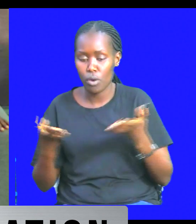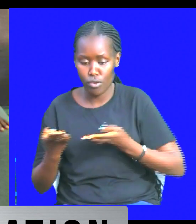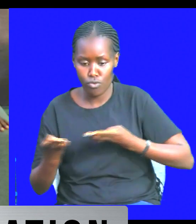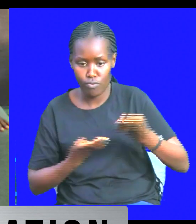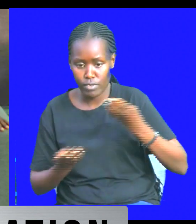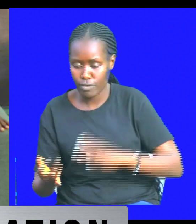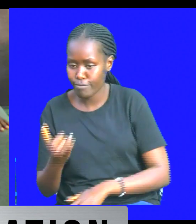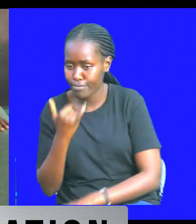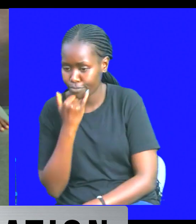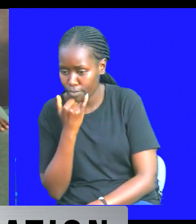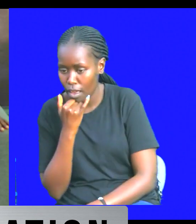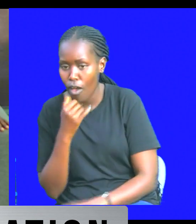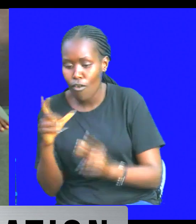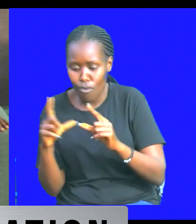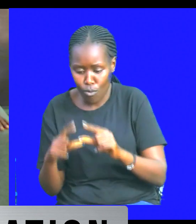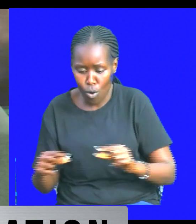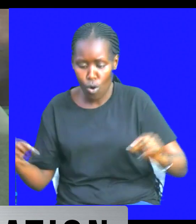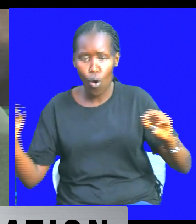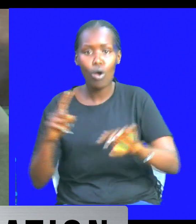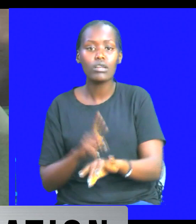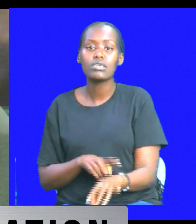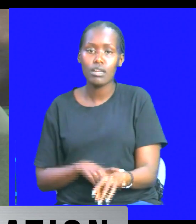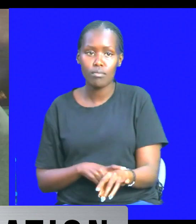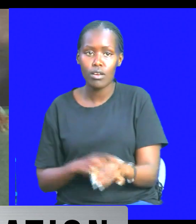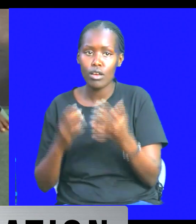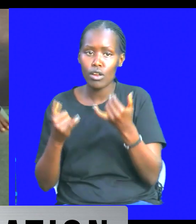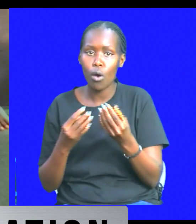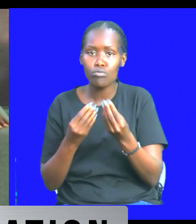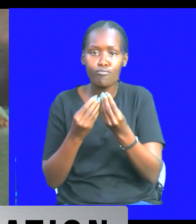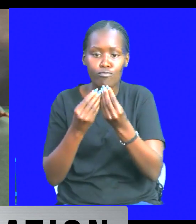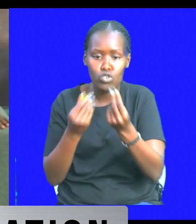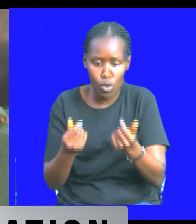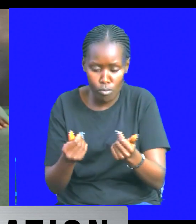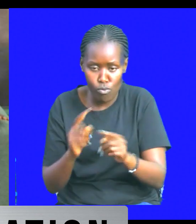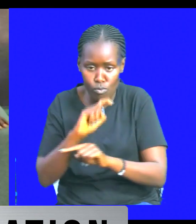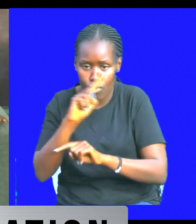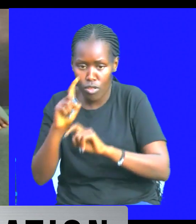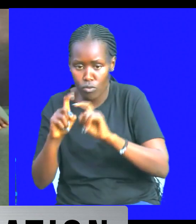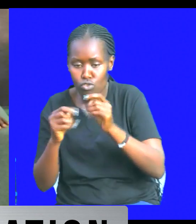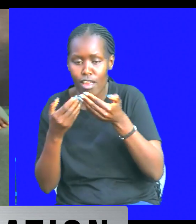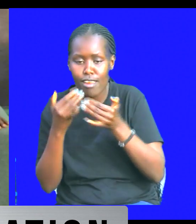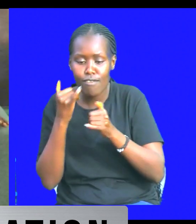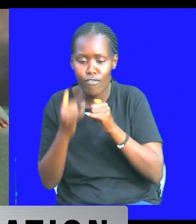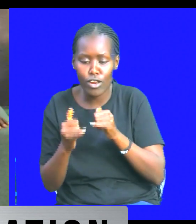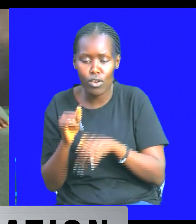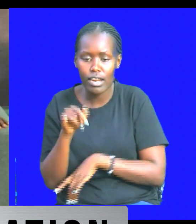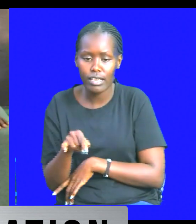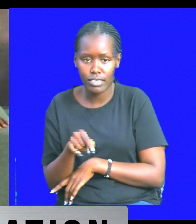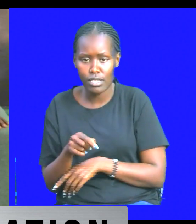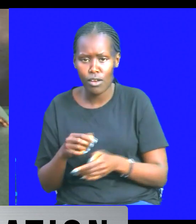wrongly for too long. We should deal with the question and finalize it. Is there chemistry